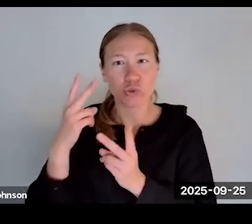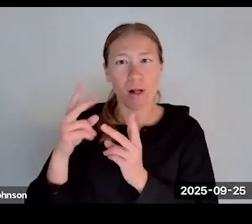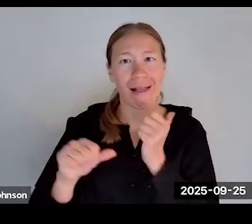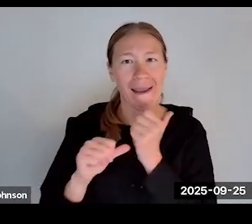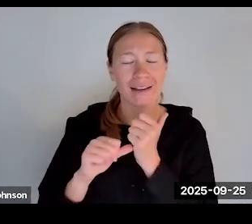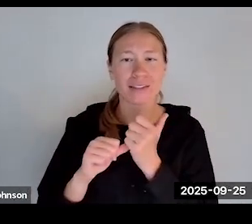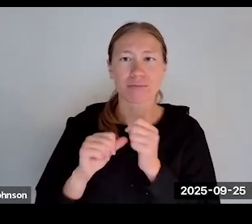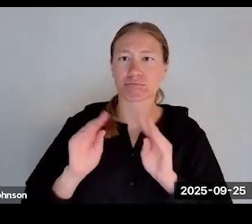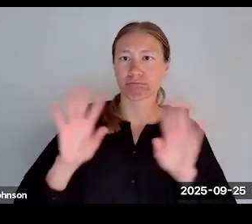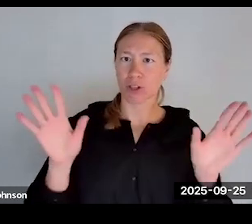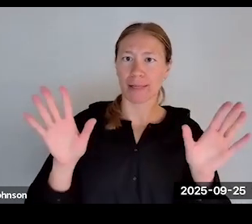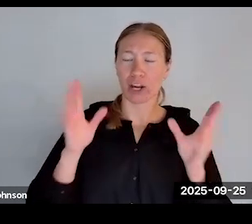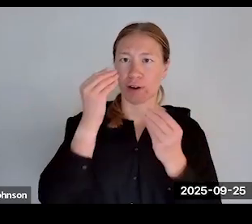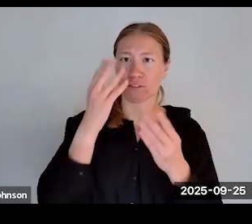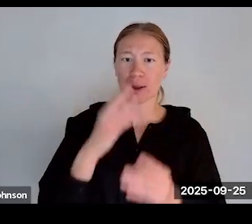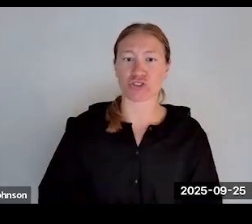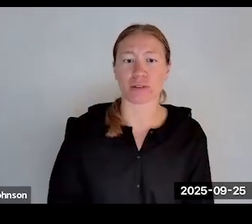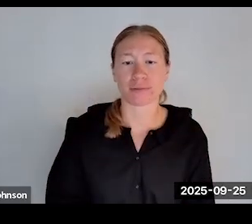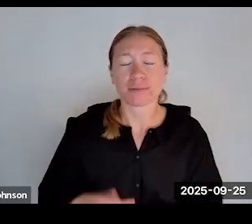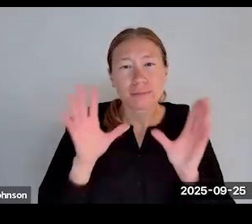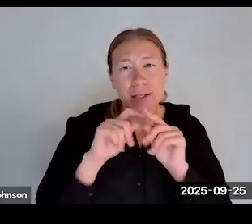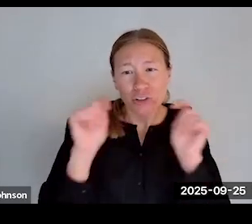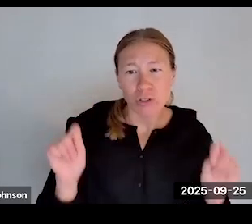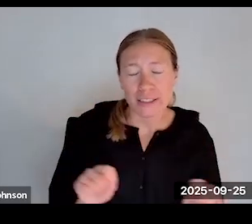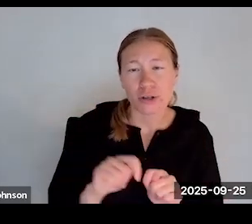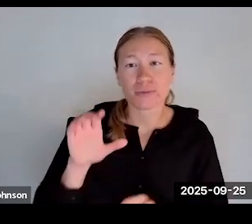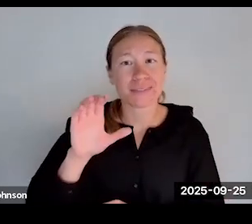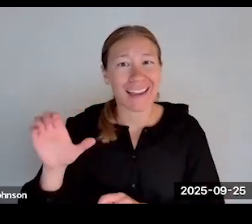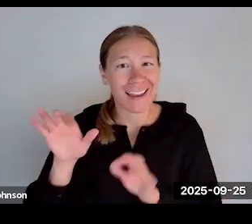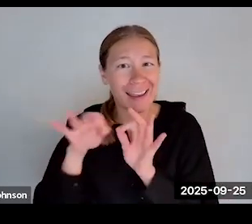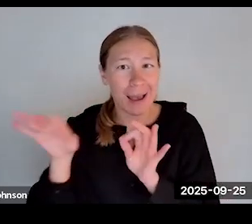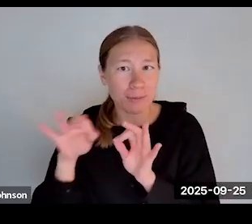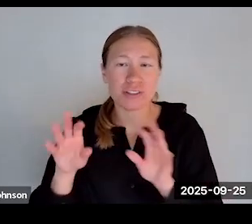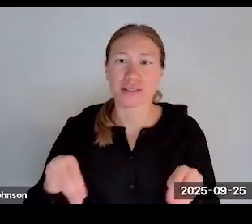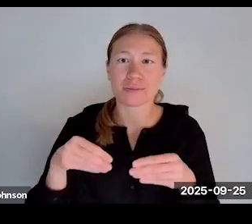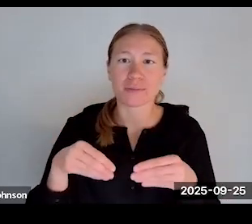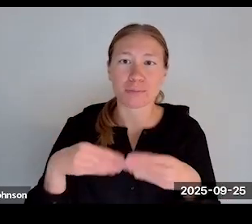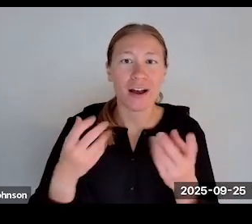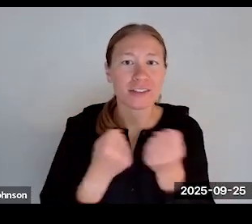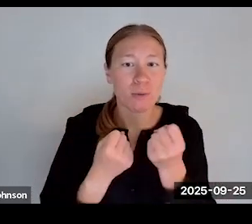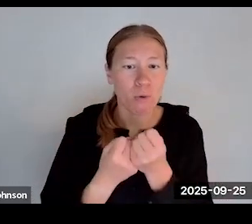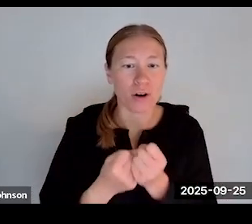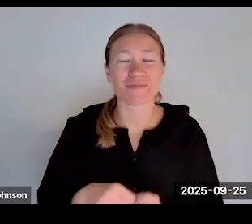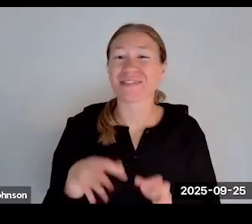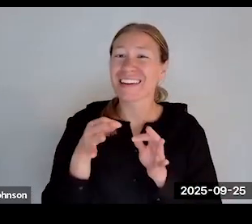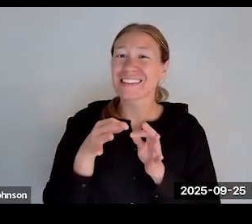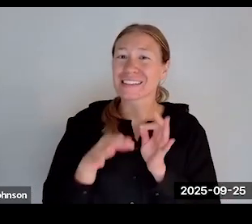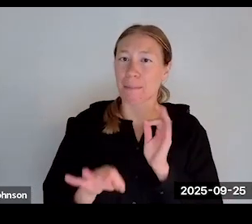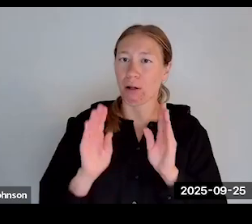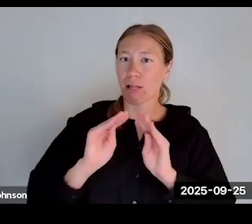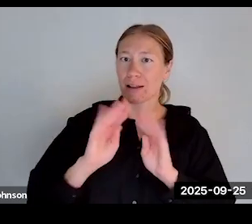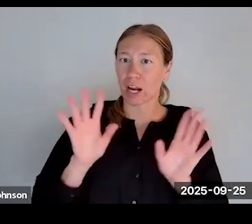clear. Meeting transcripts and captions can support comprehension, and simple clarification questions that allow